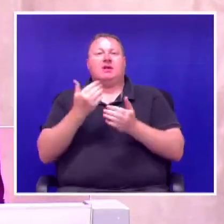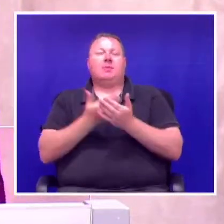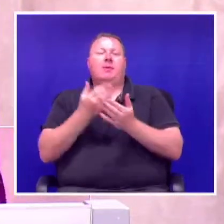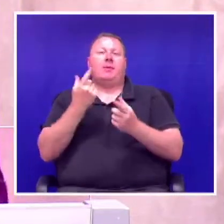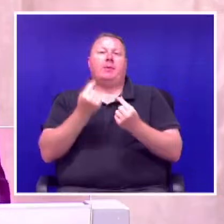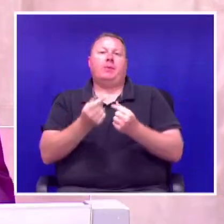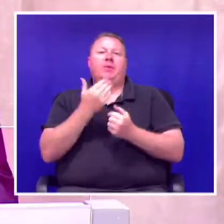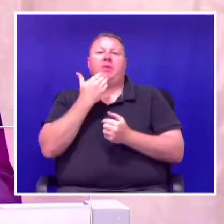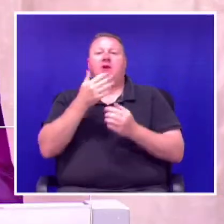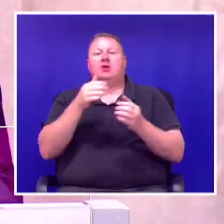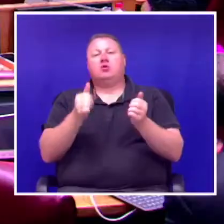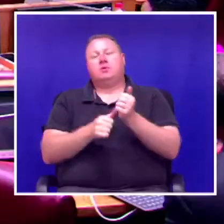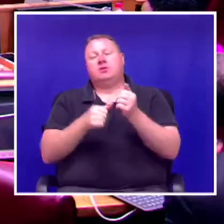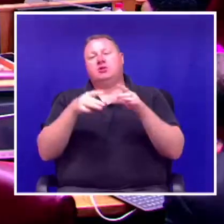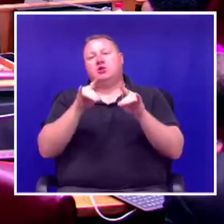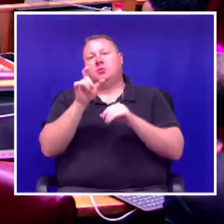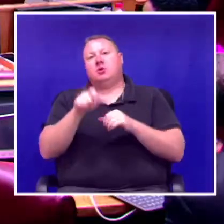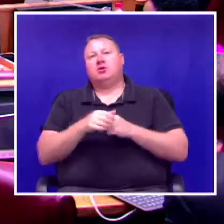Chairperson.